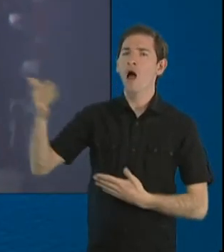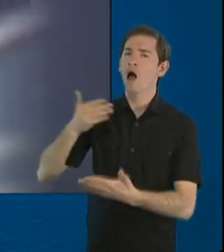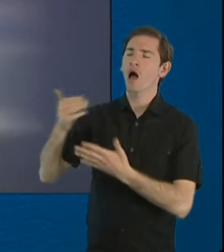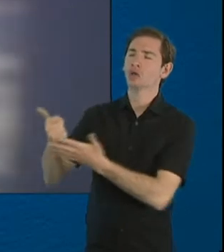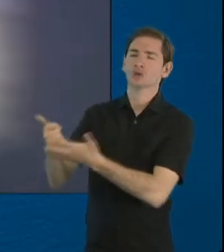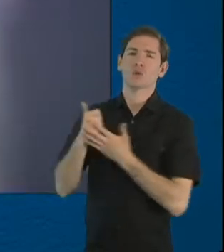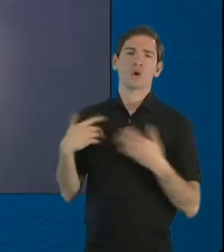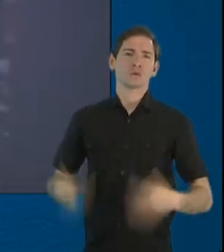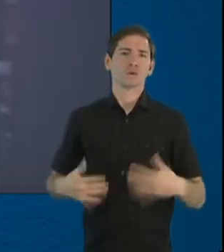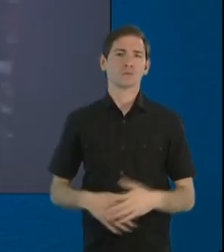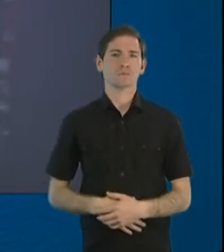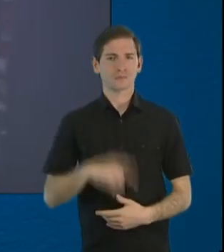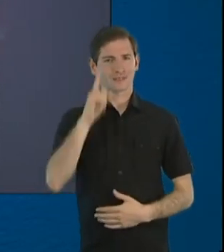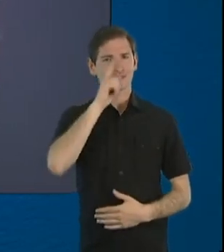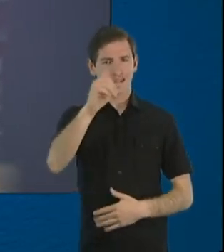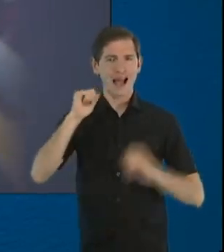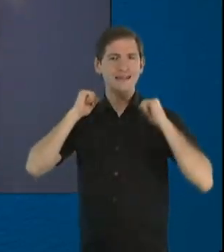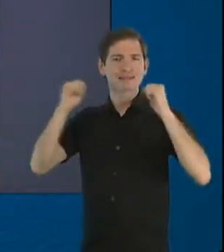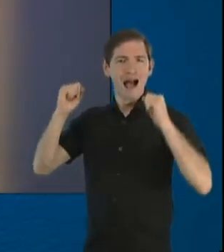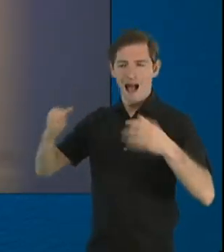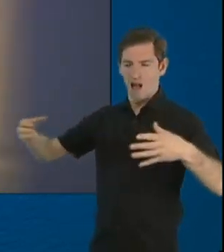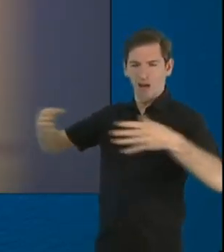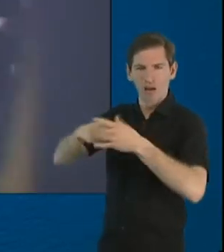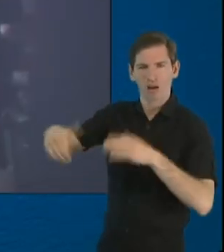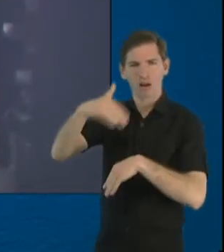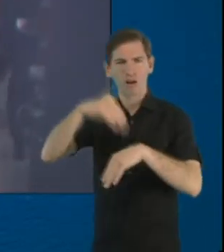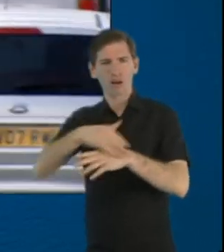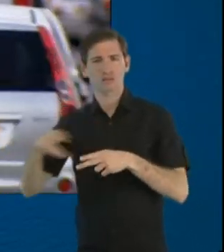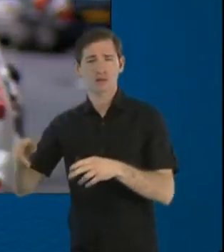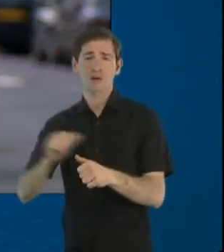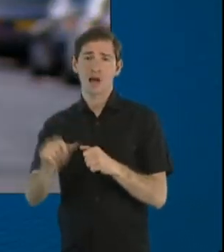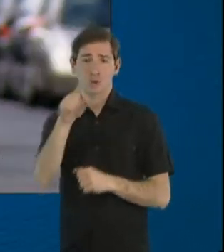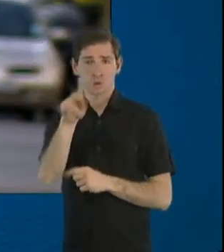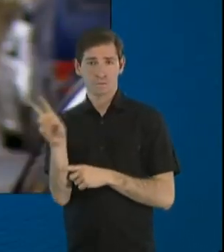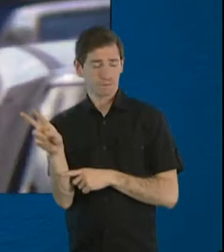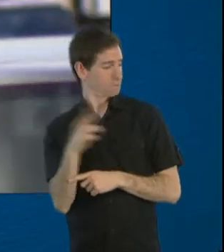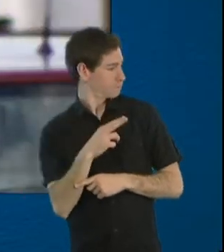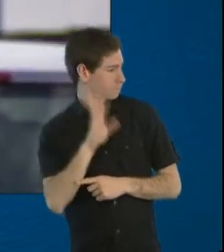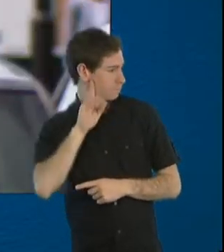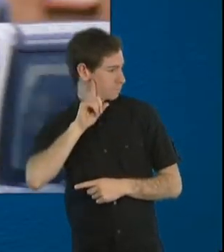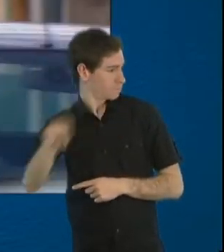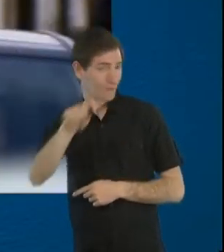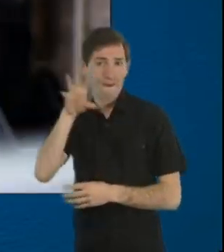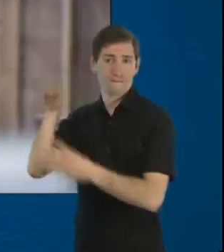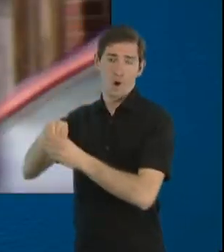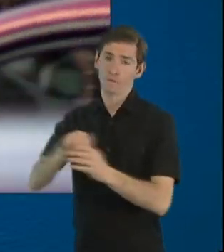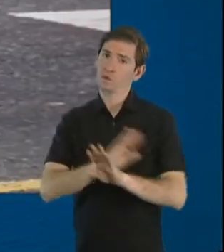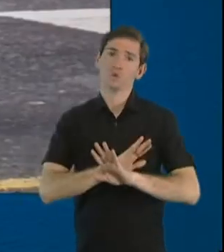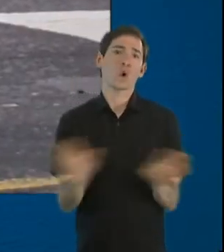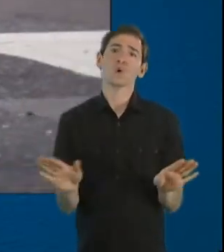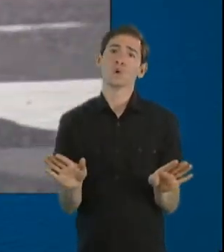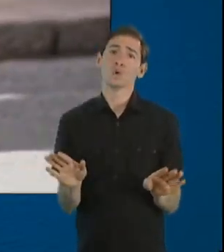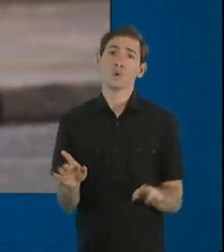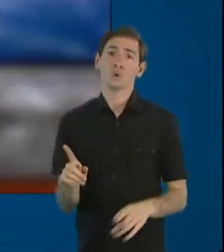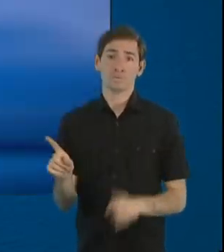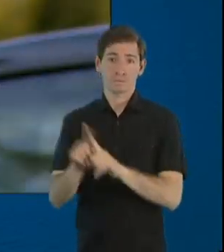You see a gang of boys on the street, just turn your head. You don't want to get involved, like that's what they told me, and then that made me